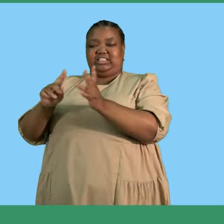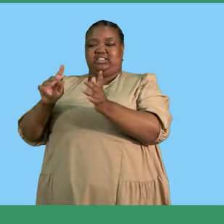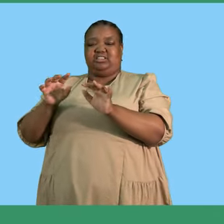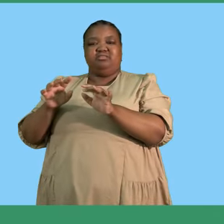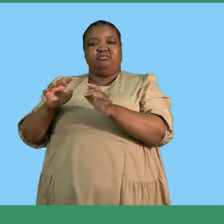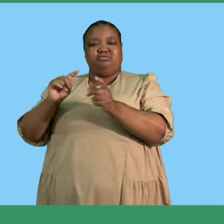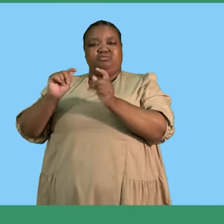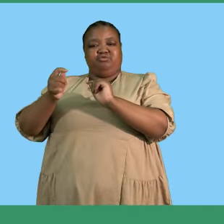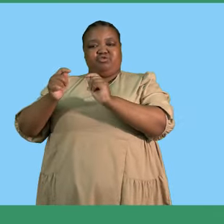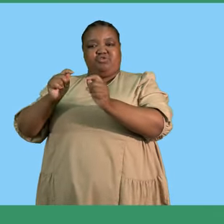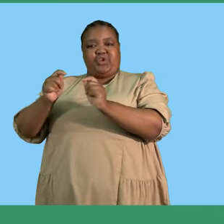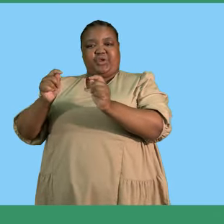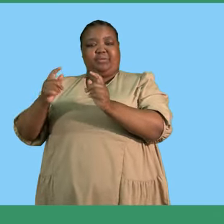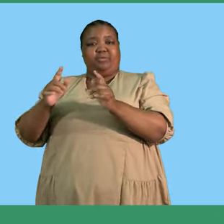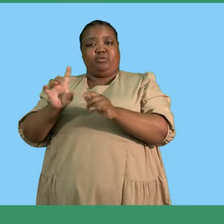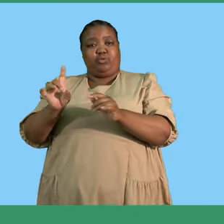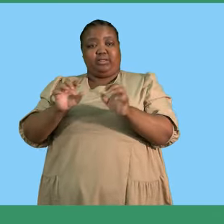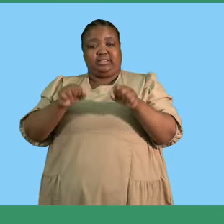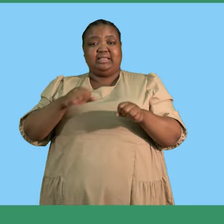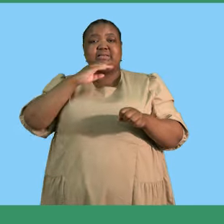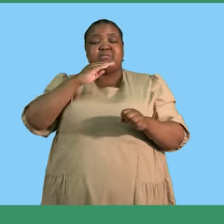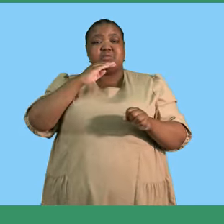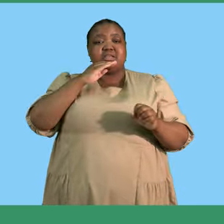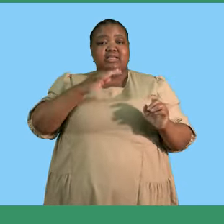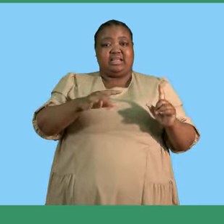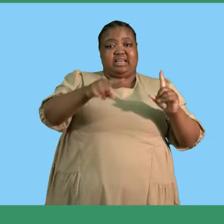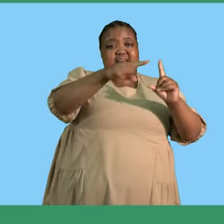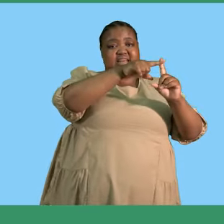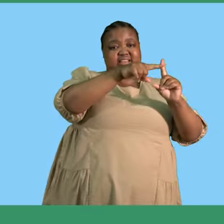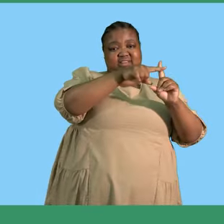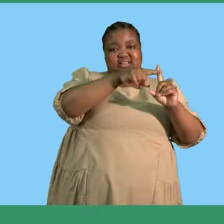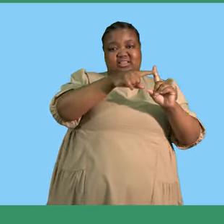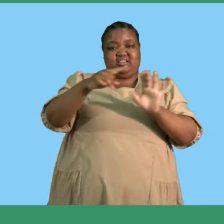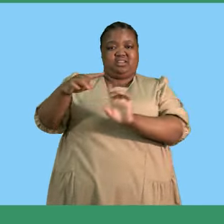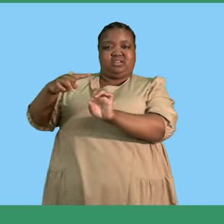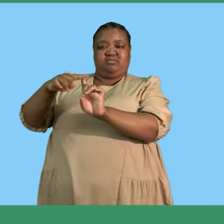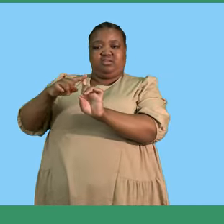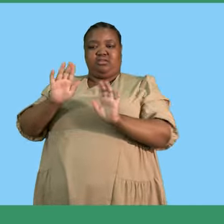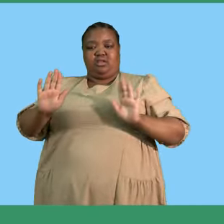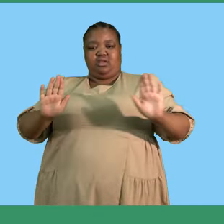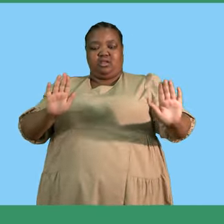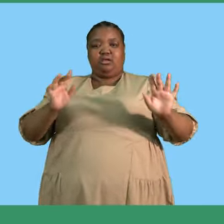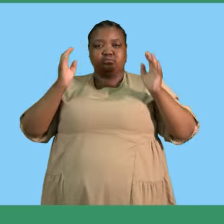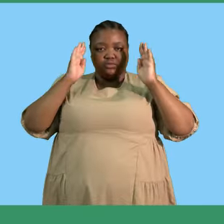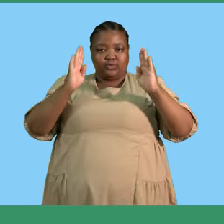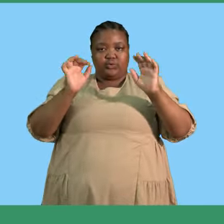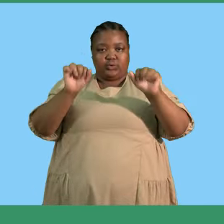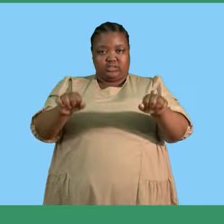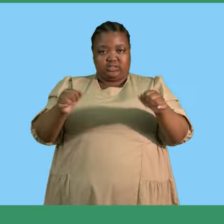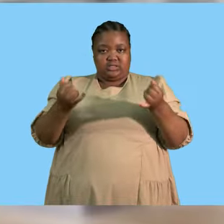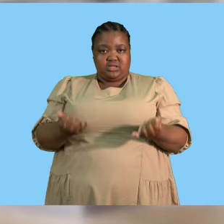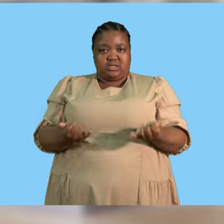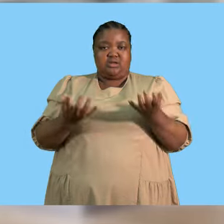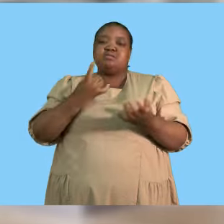the change, meaning that we are looking at the advantages and the disadvantages, which